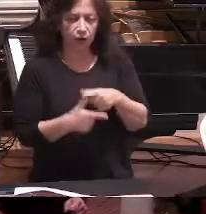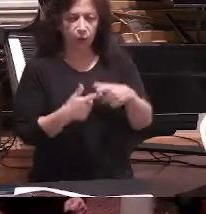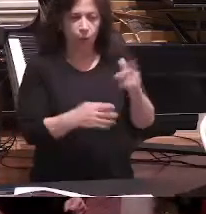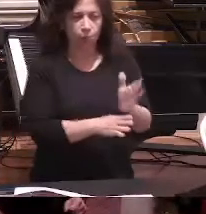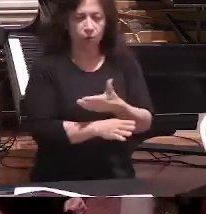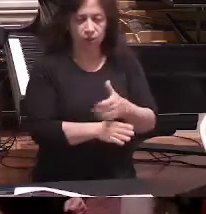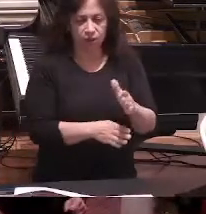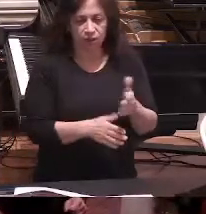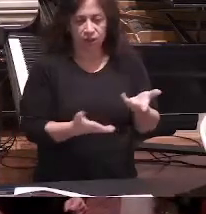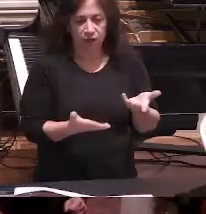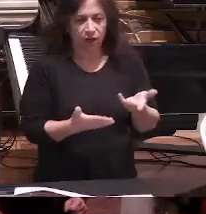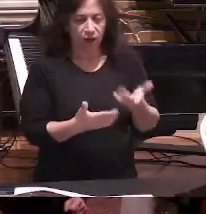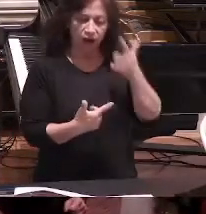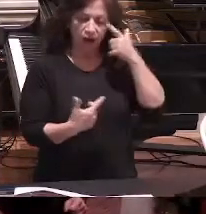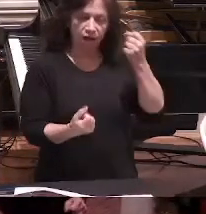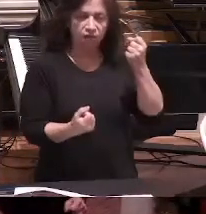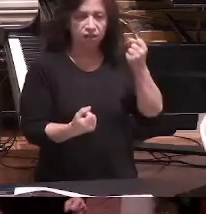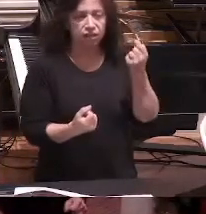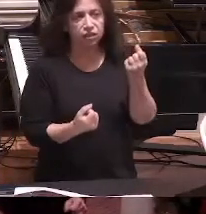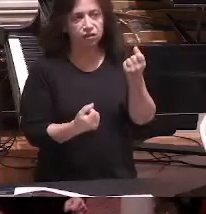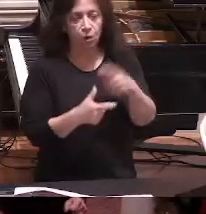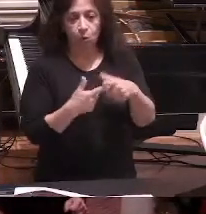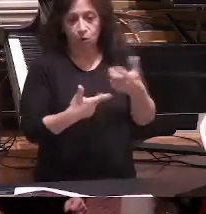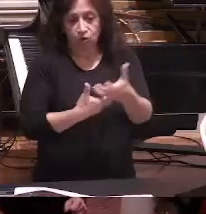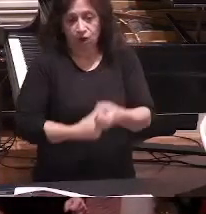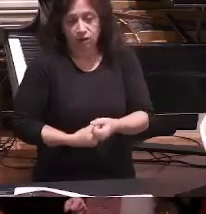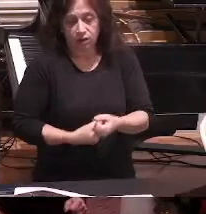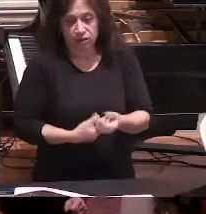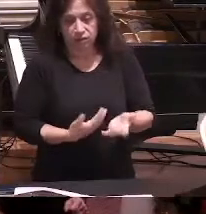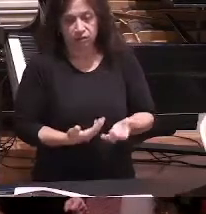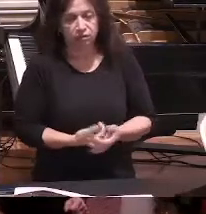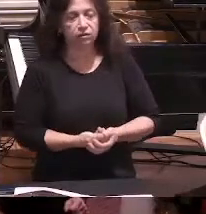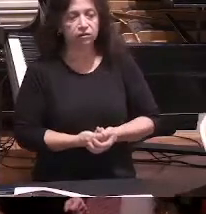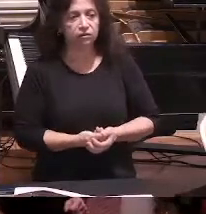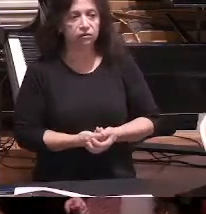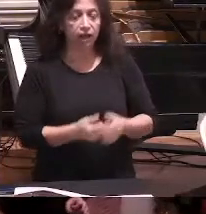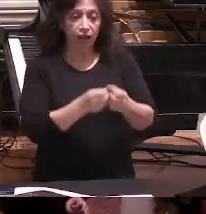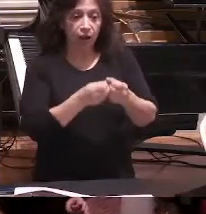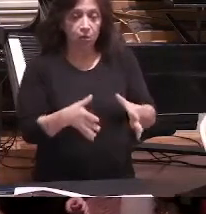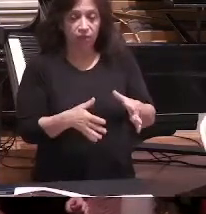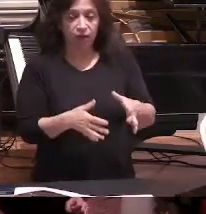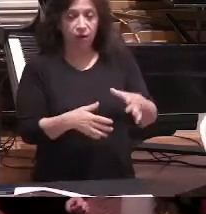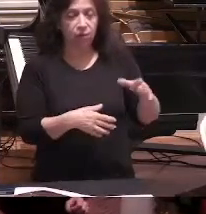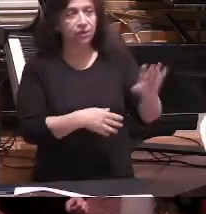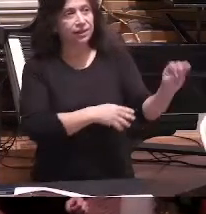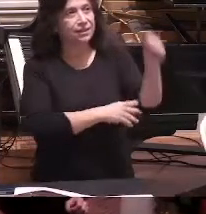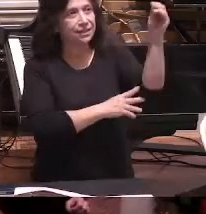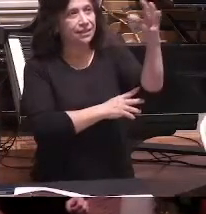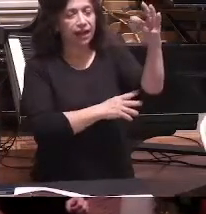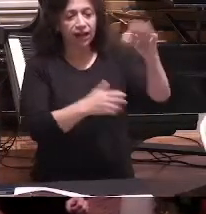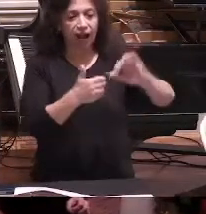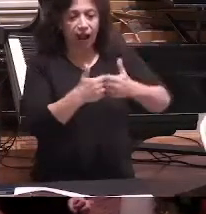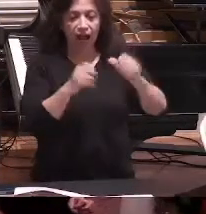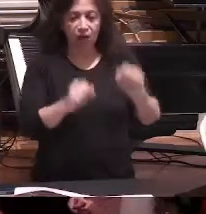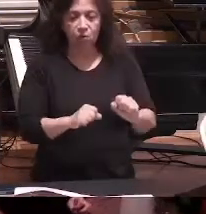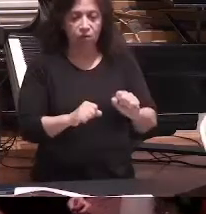music, confidence or trust? And without the sun, how could the earth